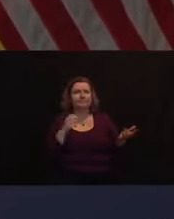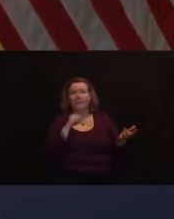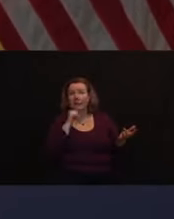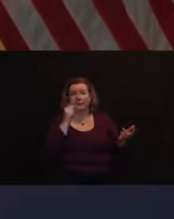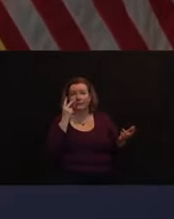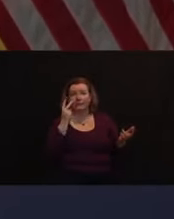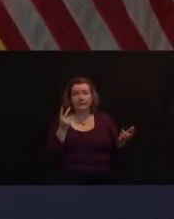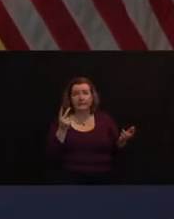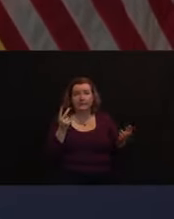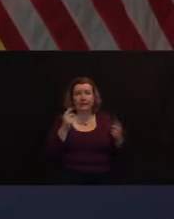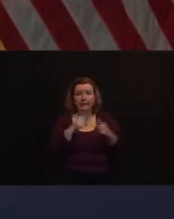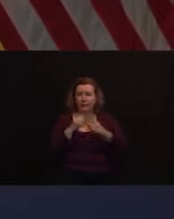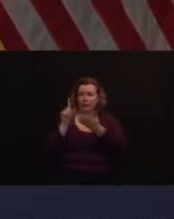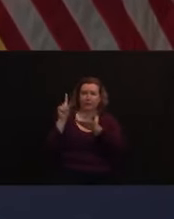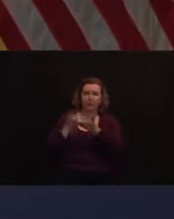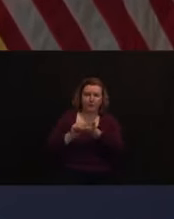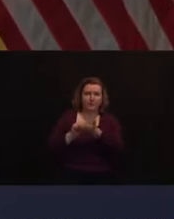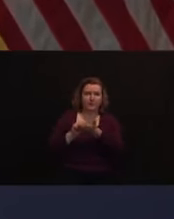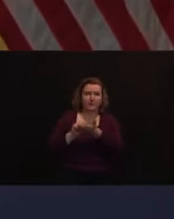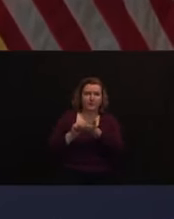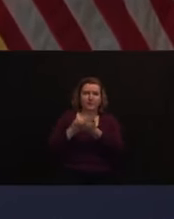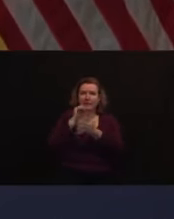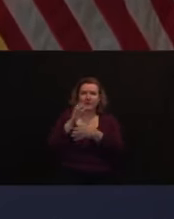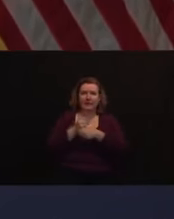did. Did not have an advance copy.